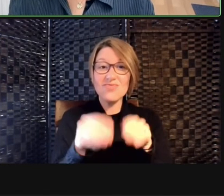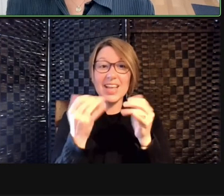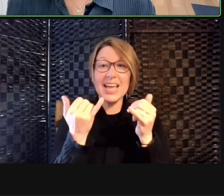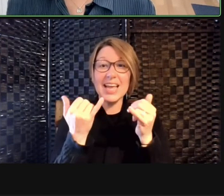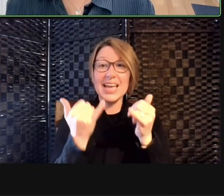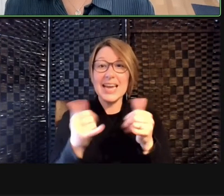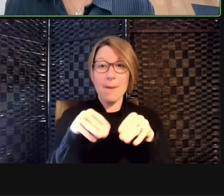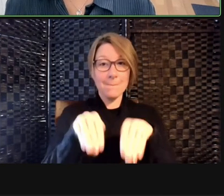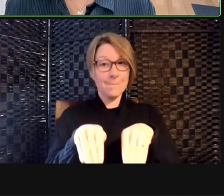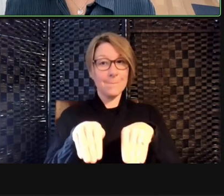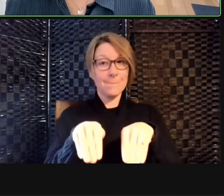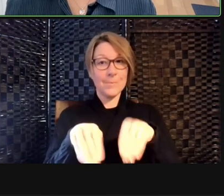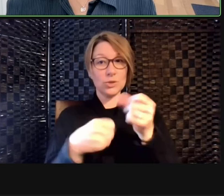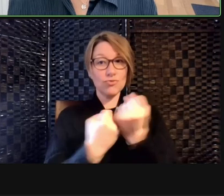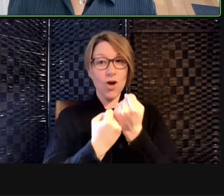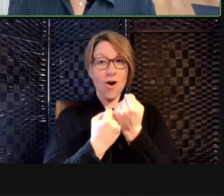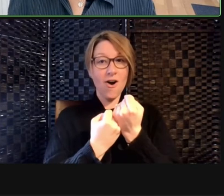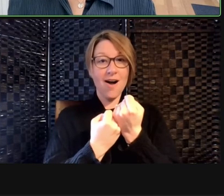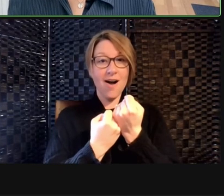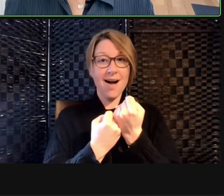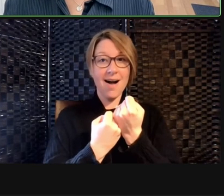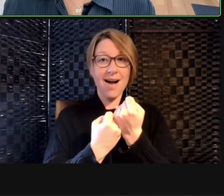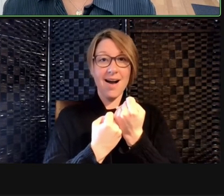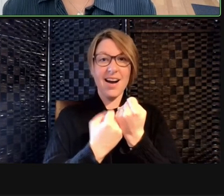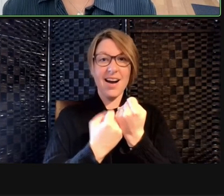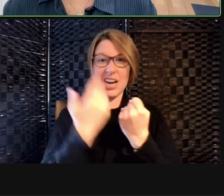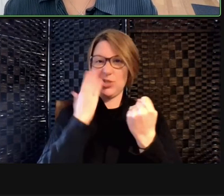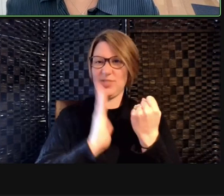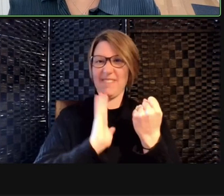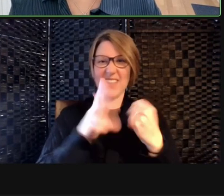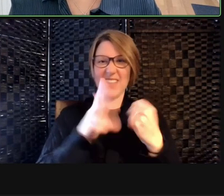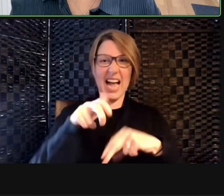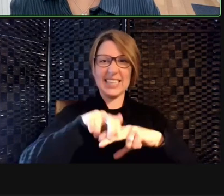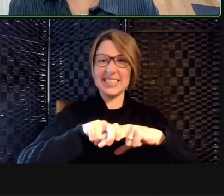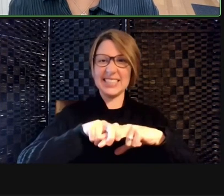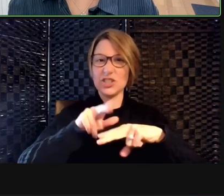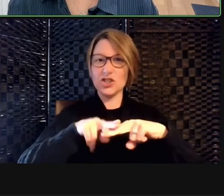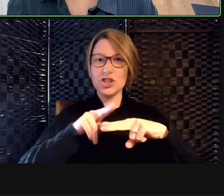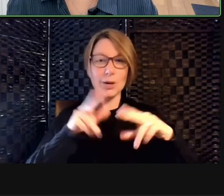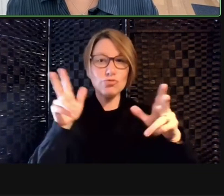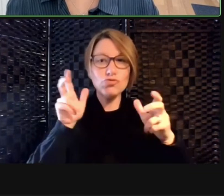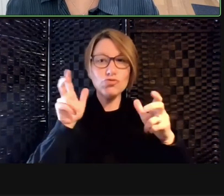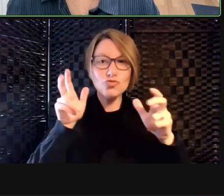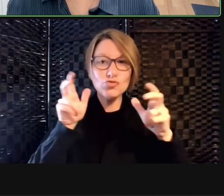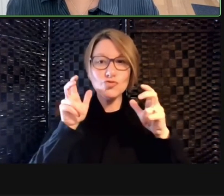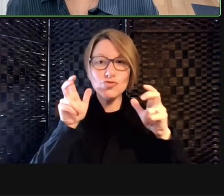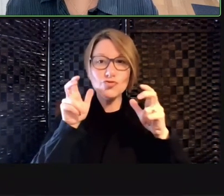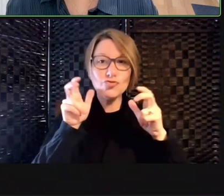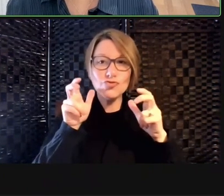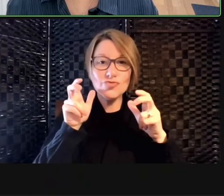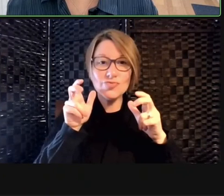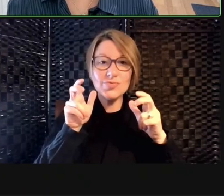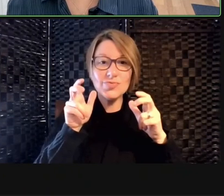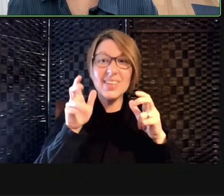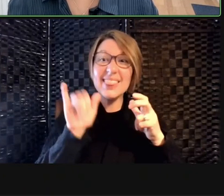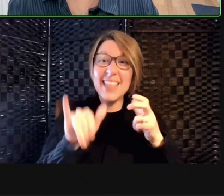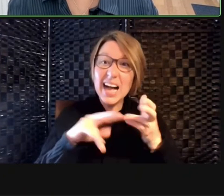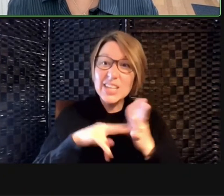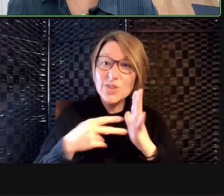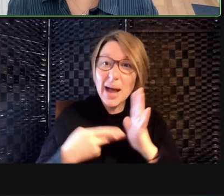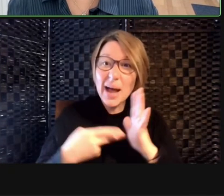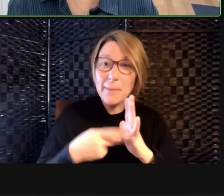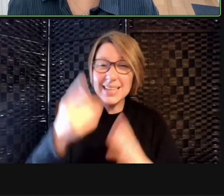well supported. He knows that he's going to be fine sitting in this chair and listening to his lesson. So that's what I mean about these kids being